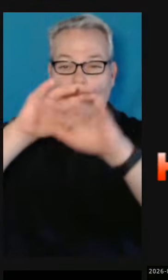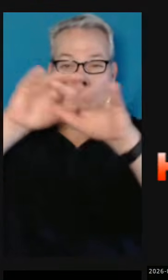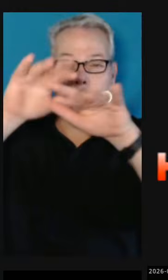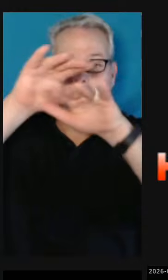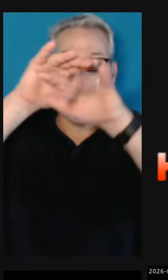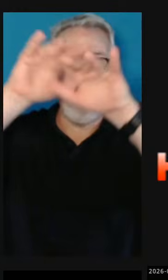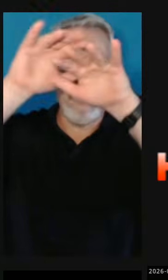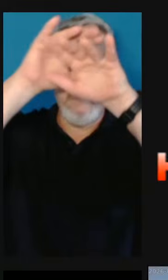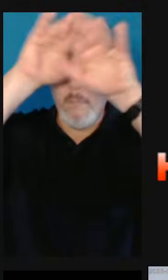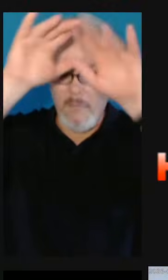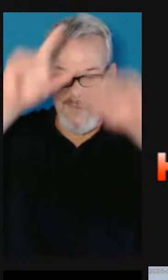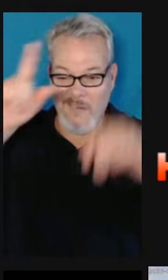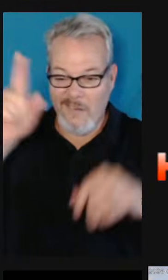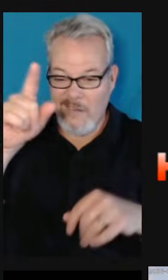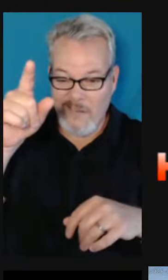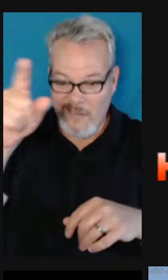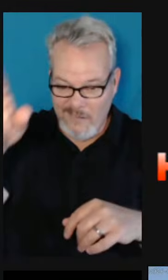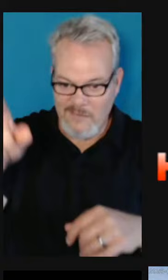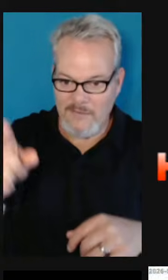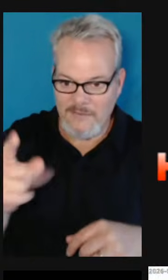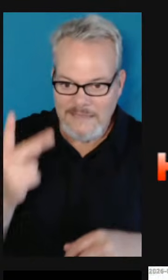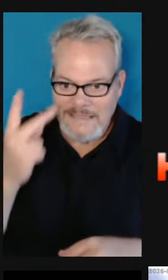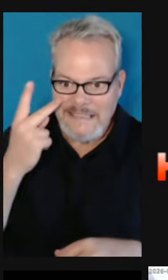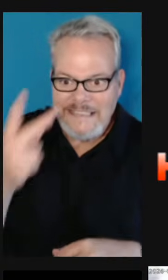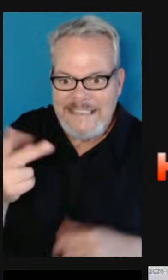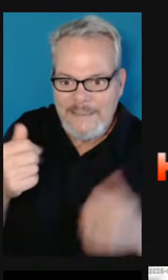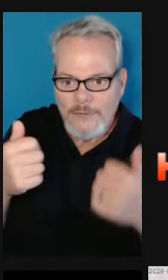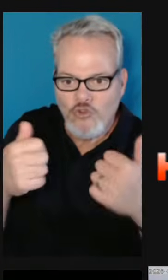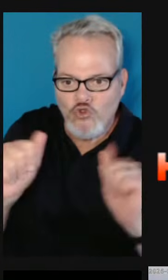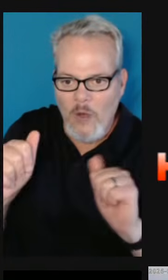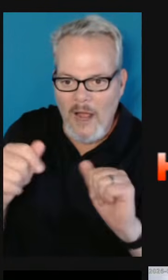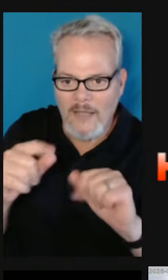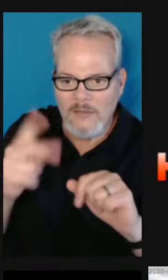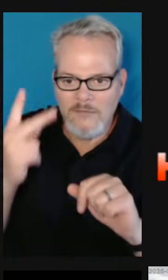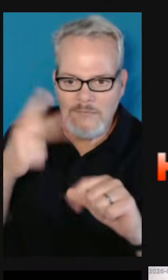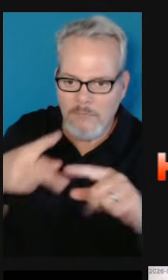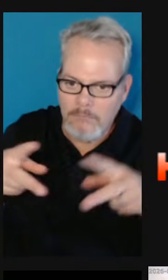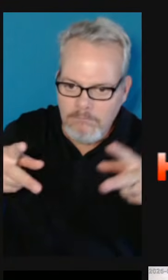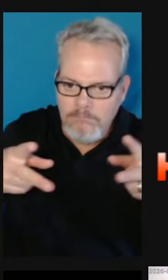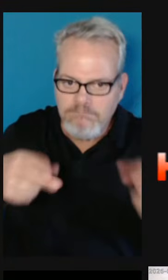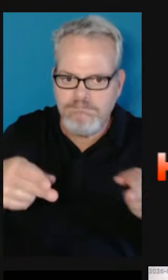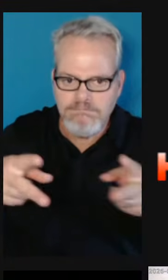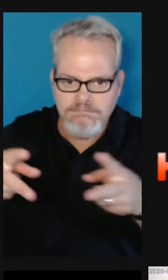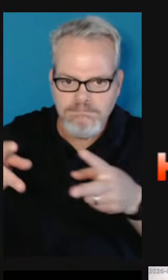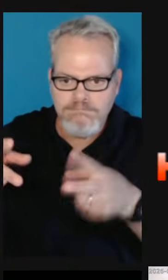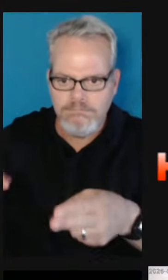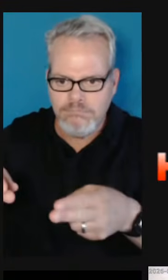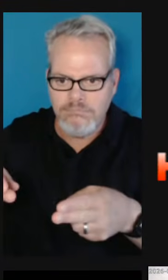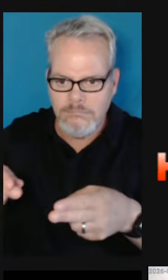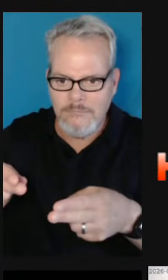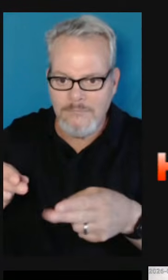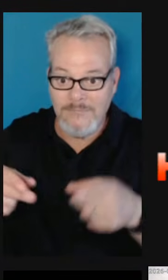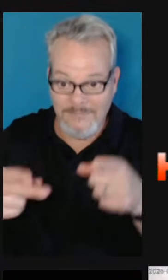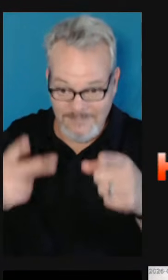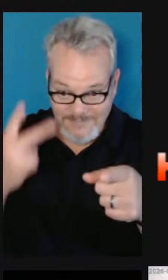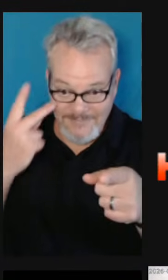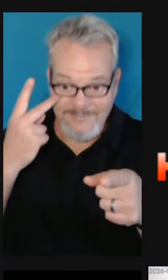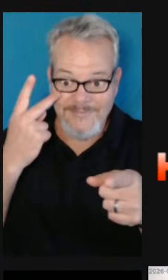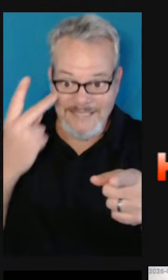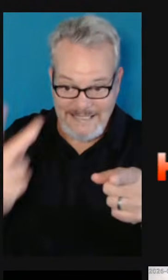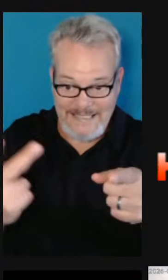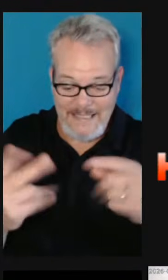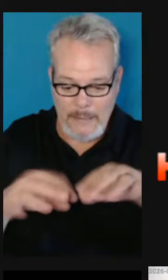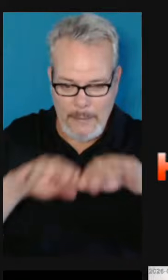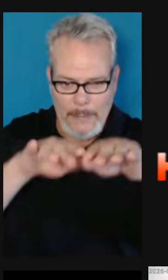the closer clouds. Let's see if I can catch a couple of frames here to show you guys how that looks. There you see a little hint of it there, just peeking